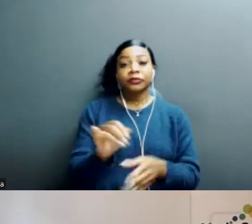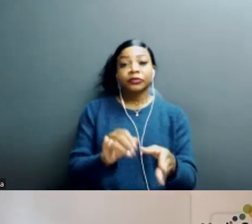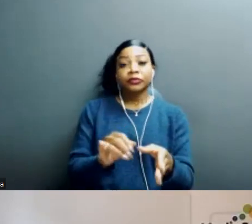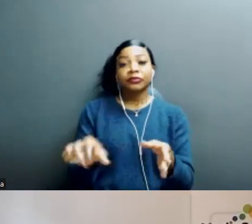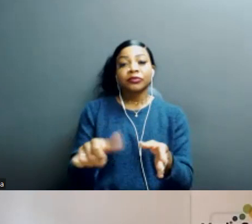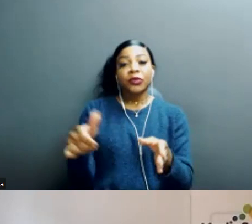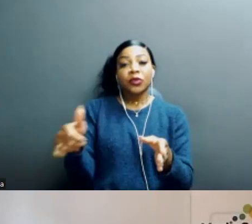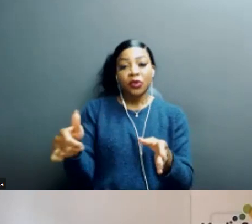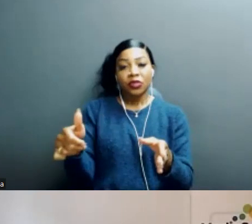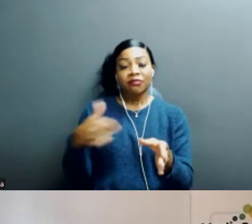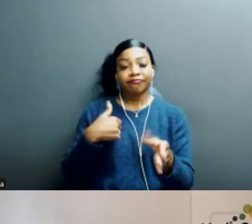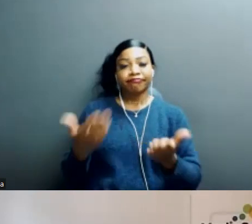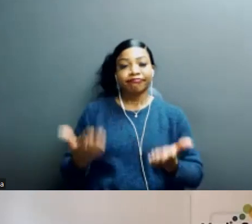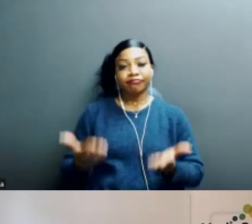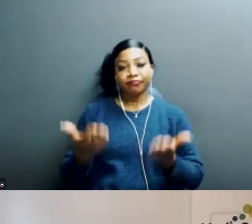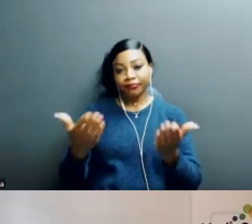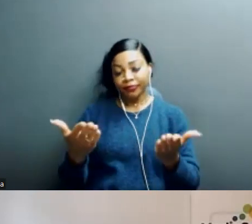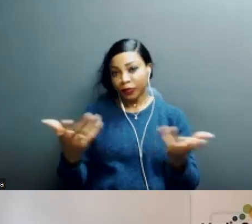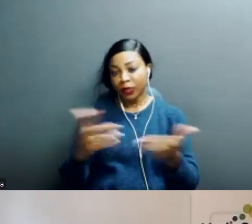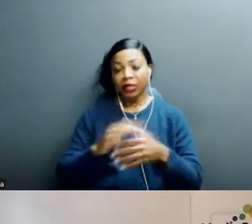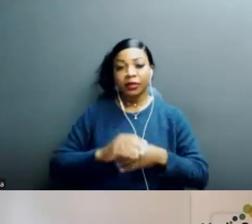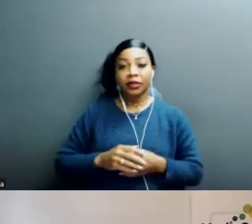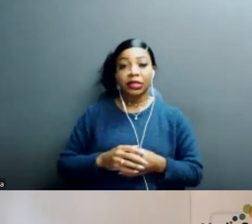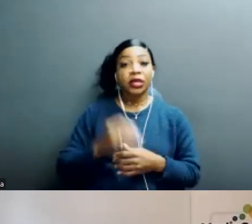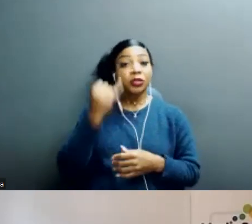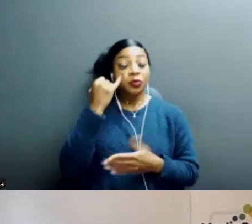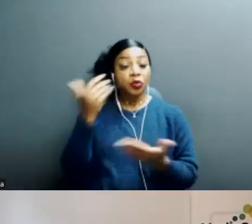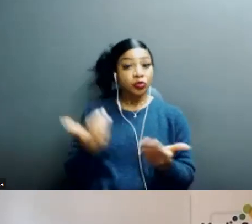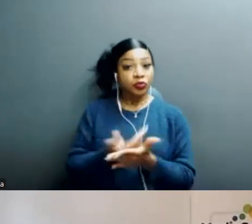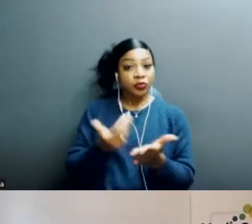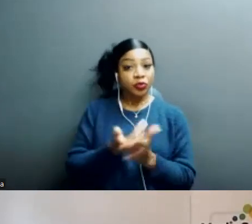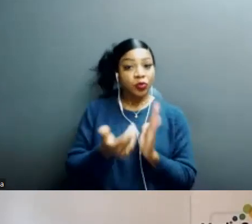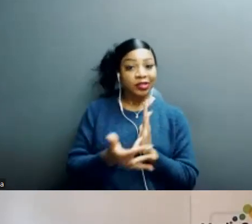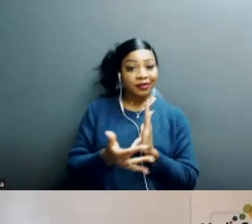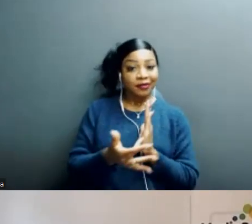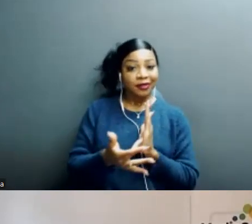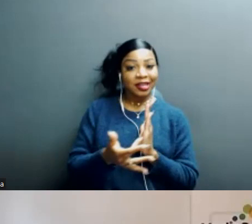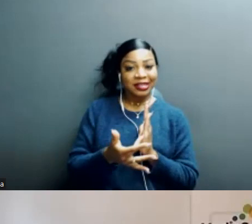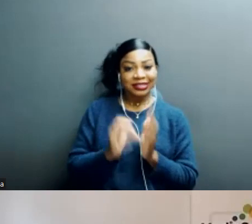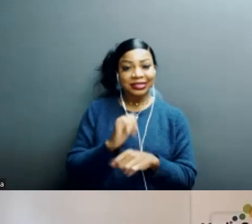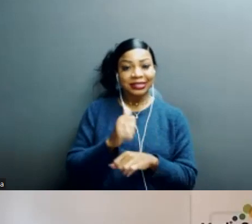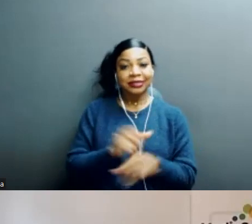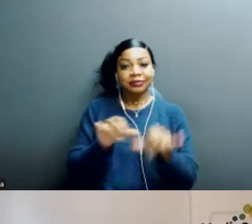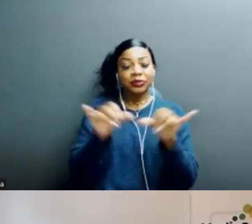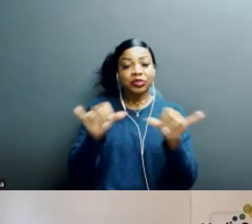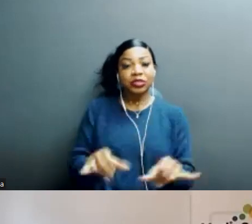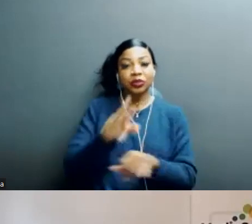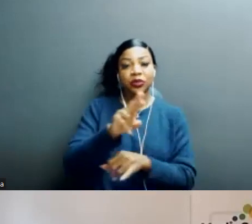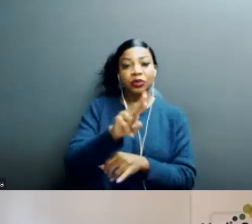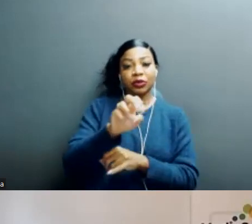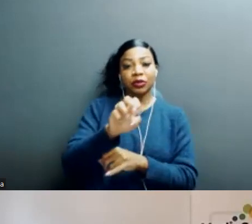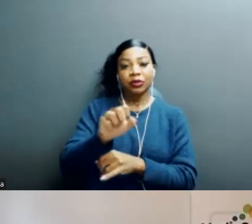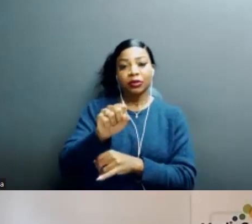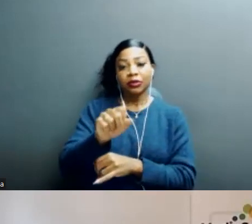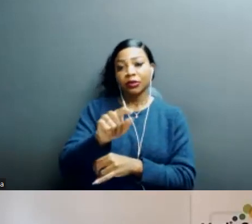of the things that I always recommend is create when you get a new device create system restore points regularly